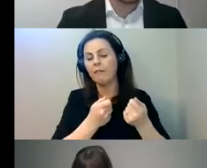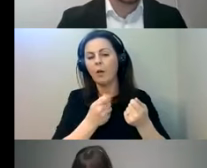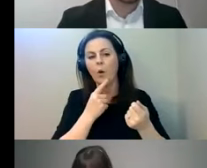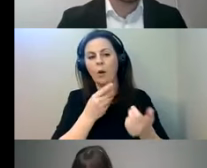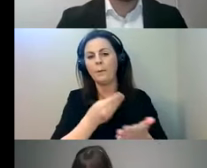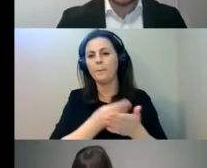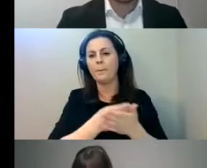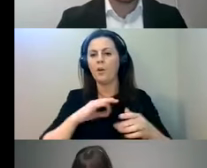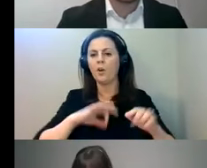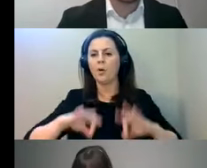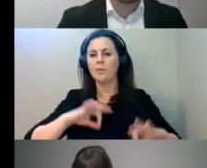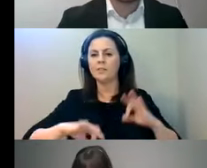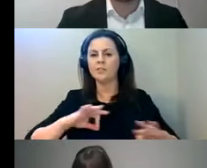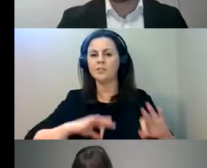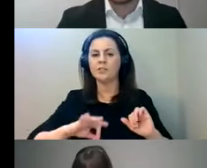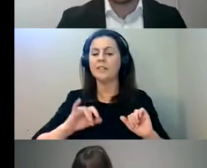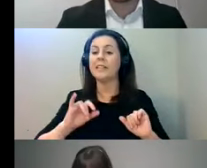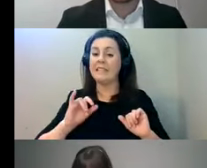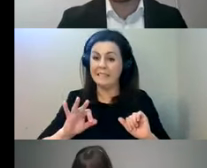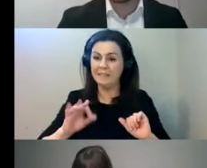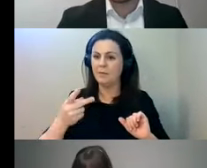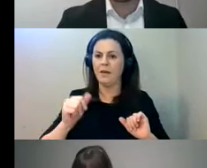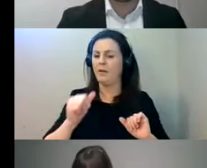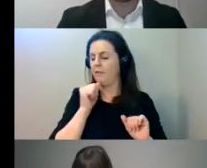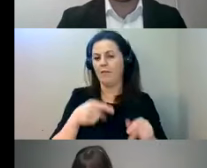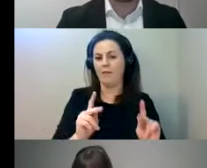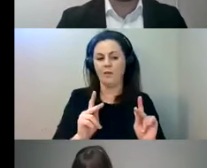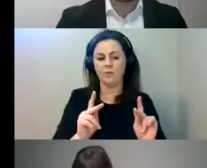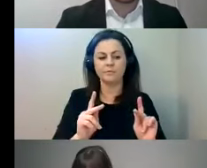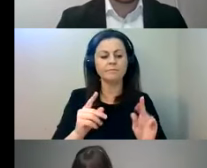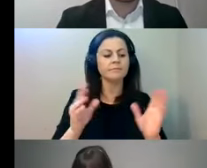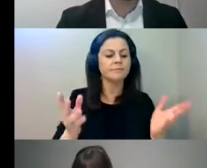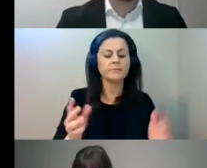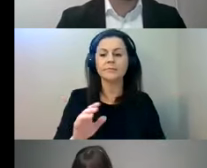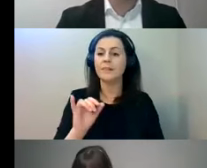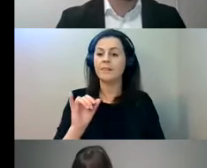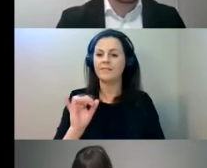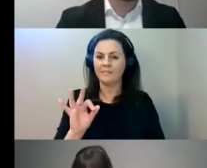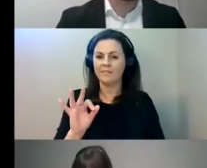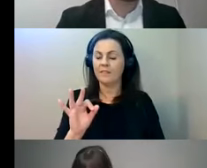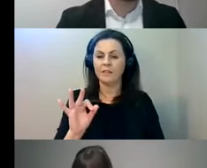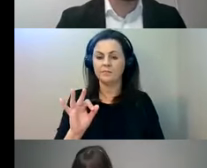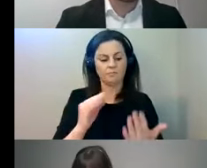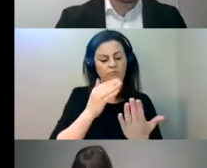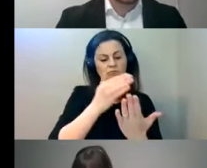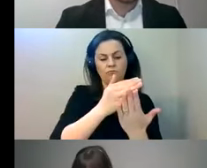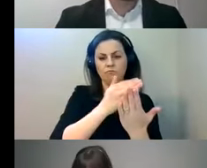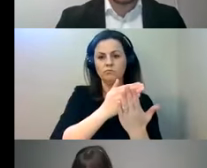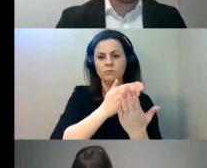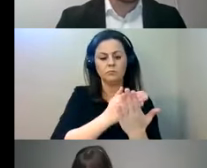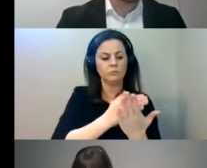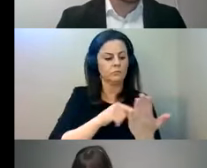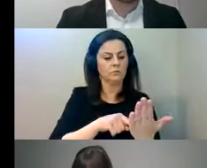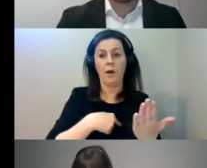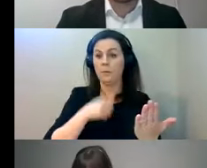prohibits taking such compensation. So obviously, if the instrument instructs you not to